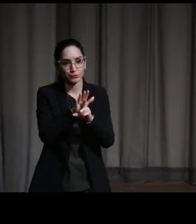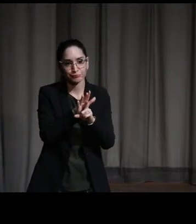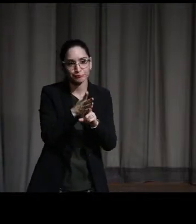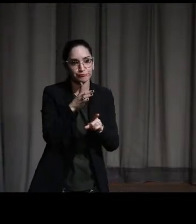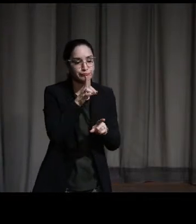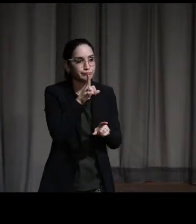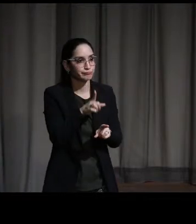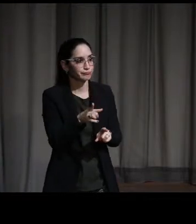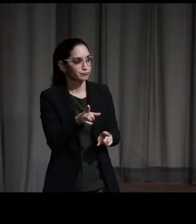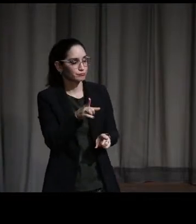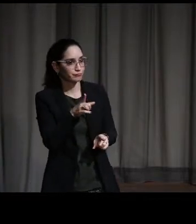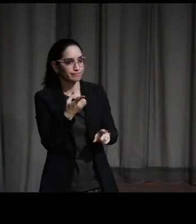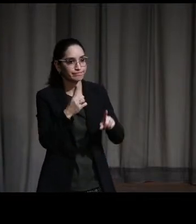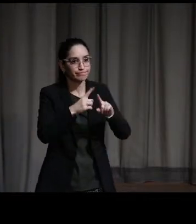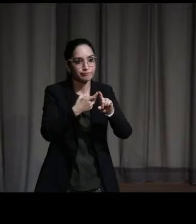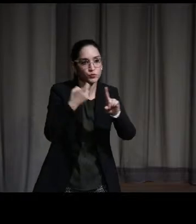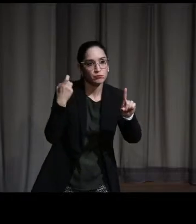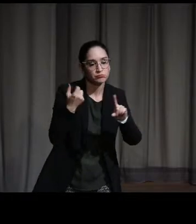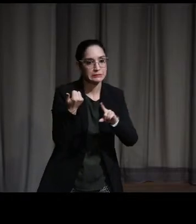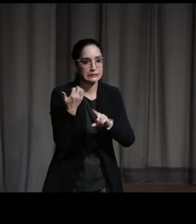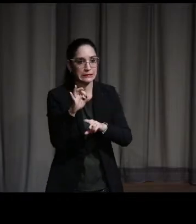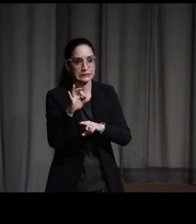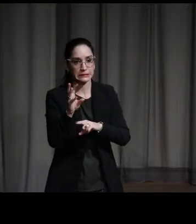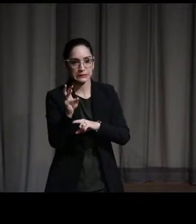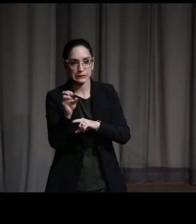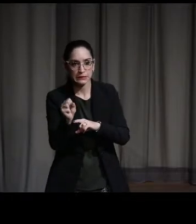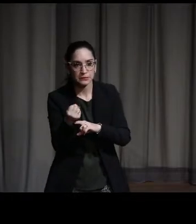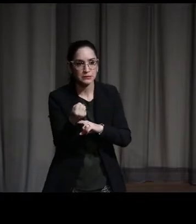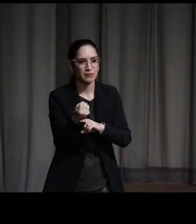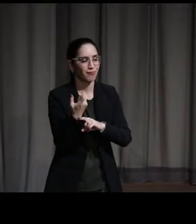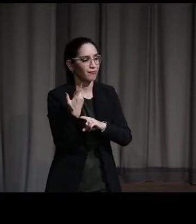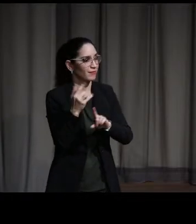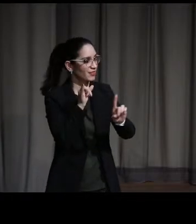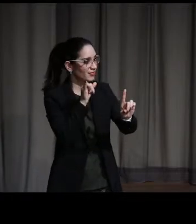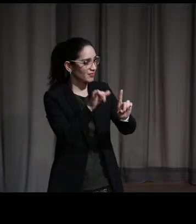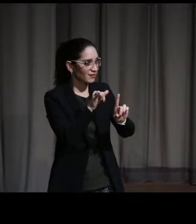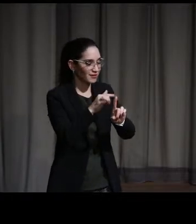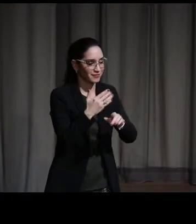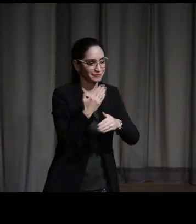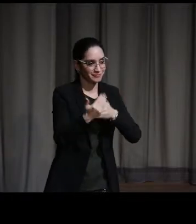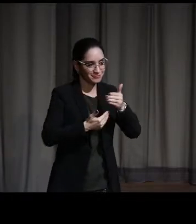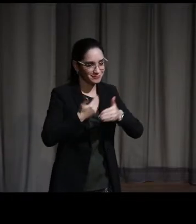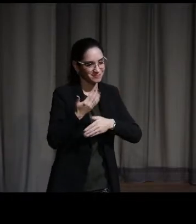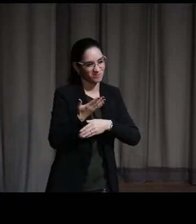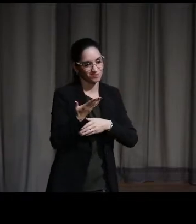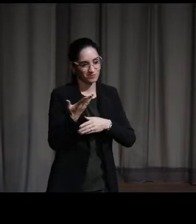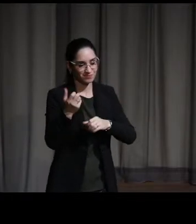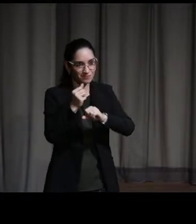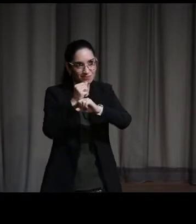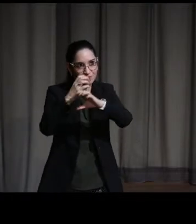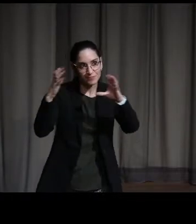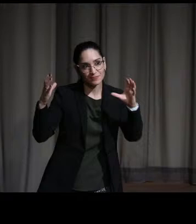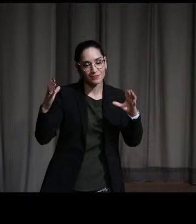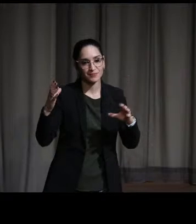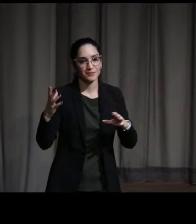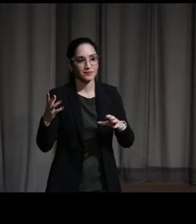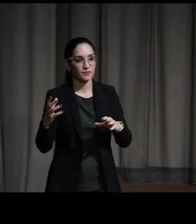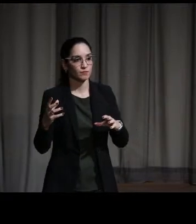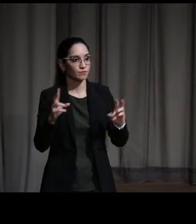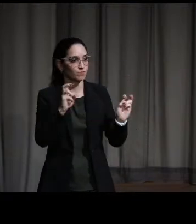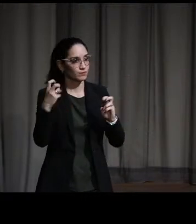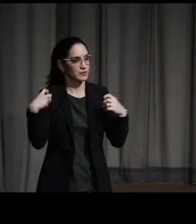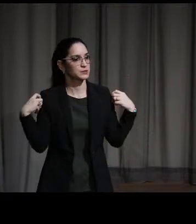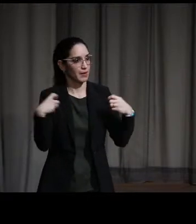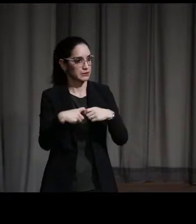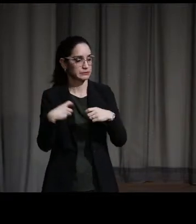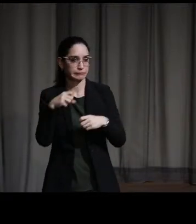sort of mass rallies and this kind of notion of, as was even said at the time, una revolución con pachanga, that we are different